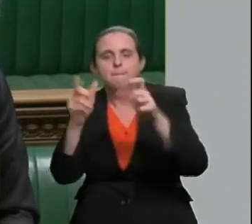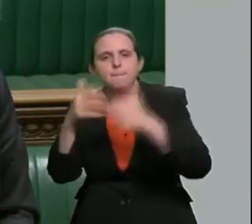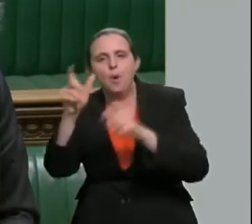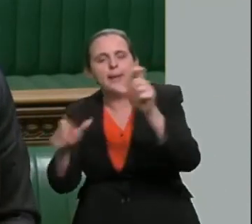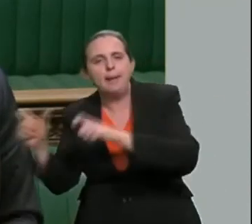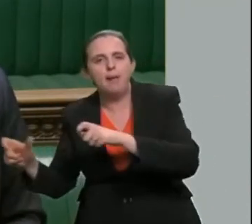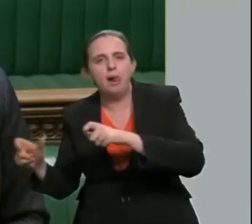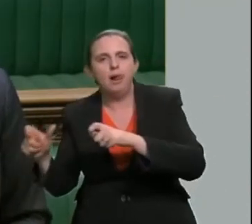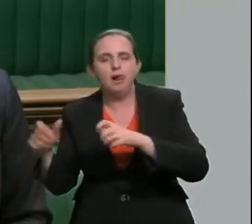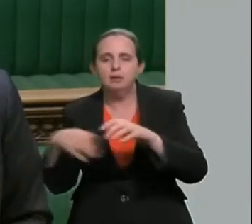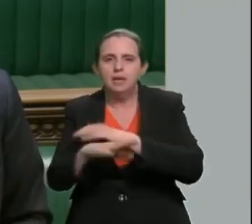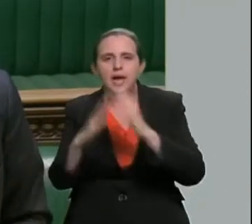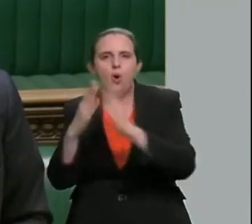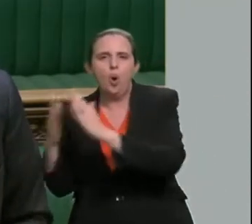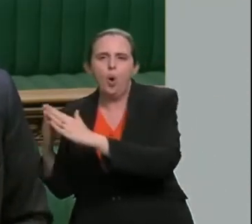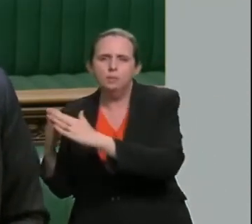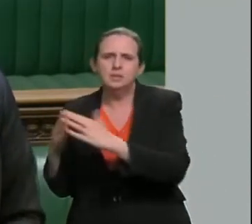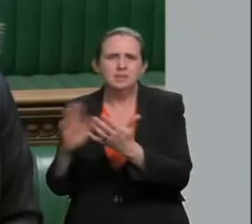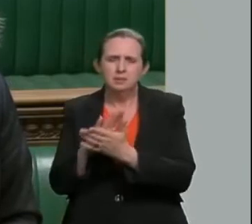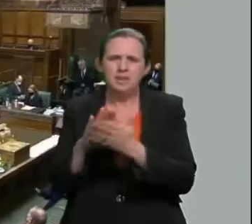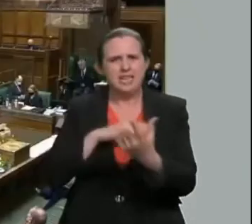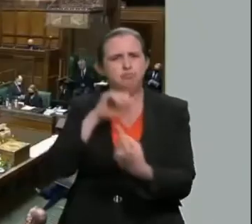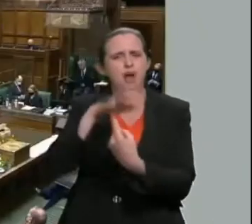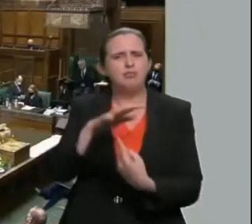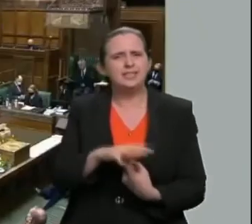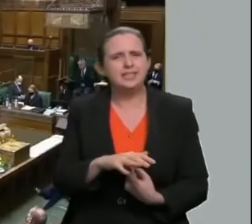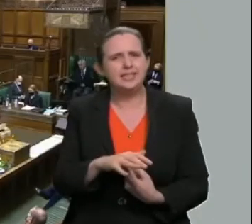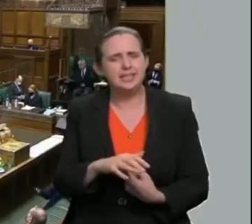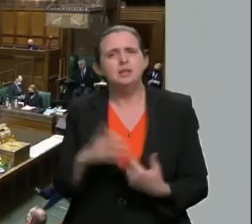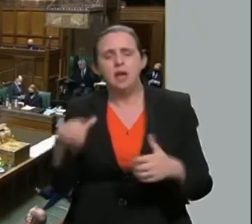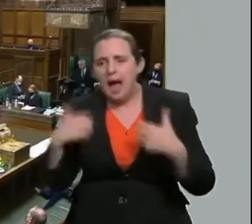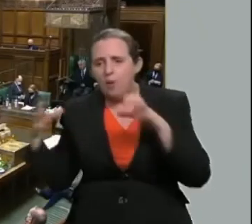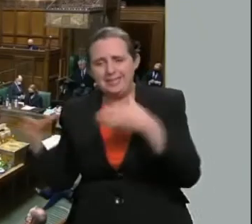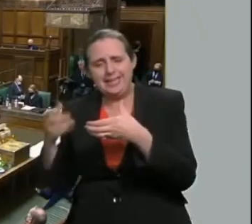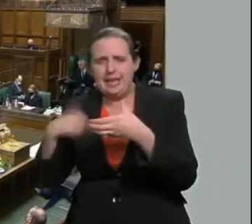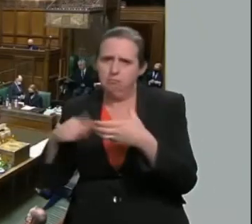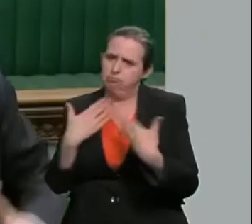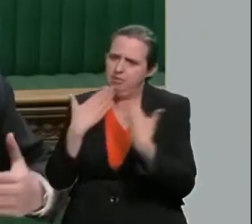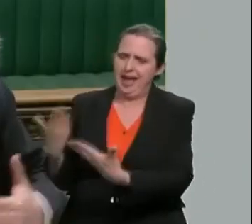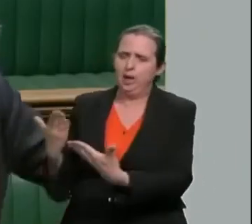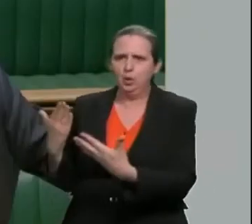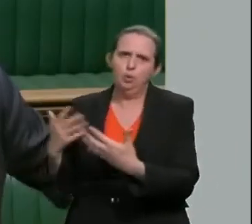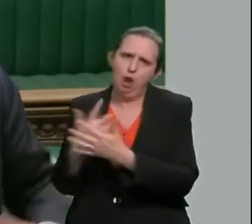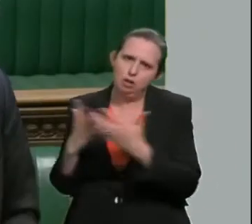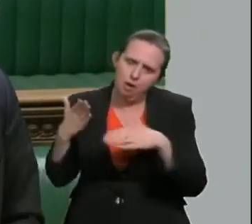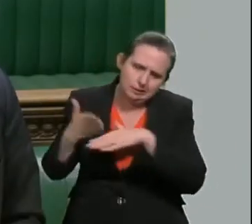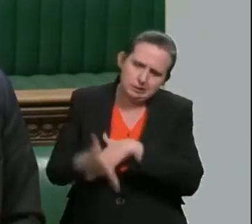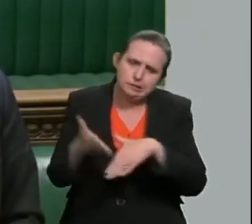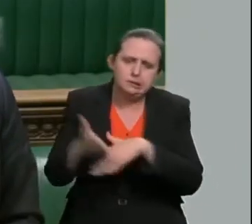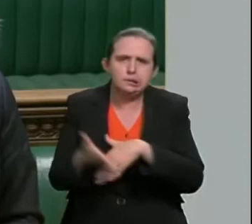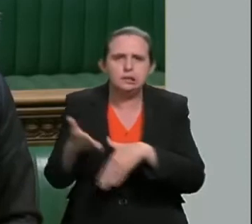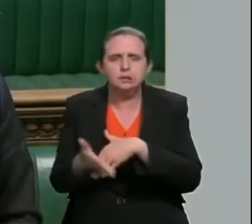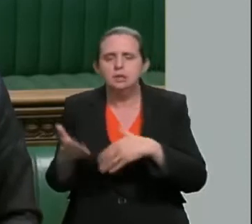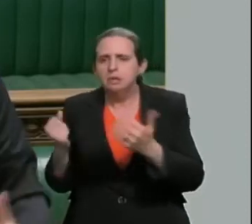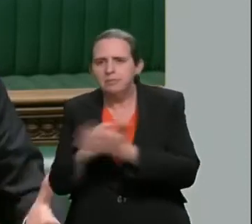friend, the Secretary of State for Communities and Local Government, for what he's doing and the various task forces that are currently at work to prevent people coming out